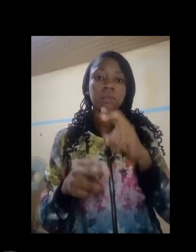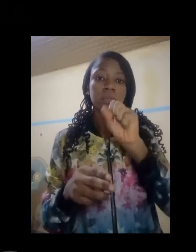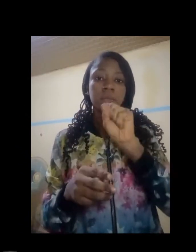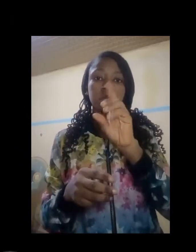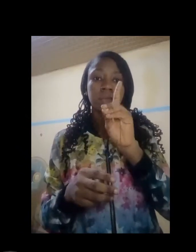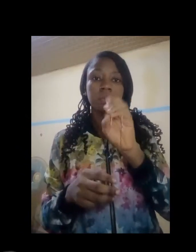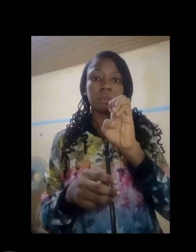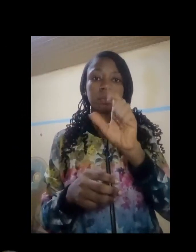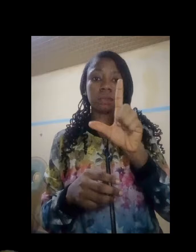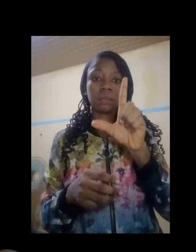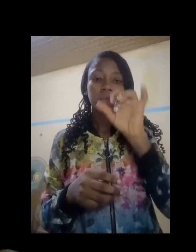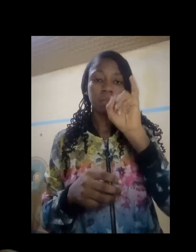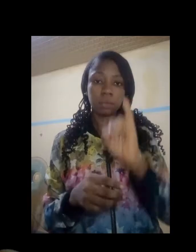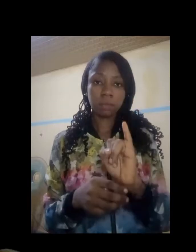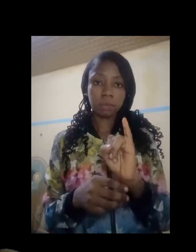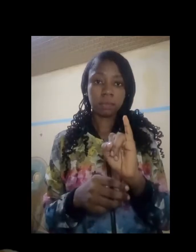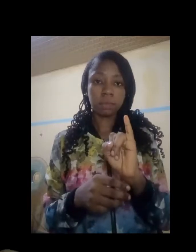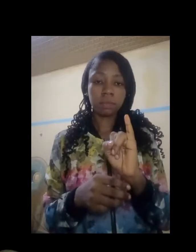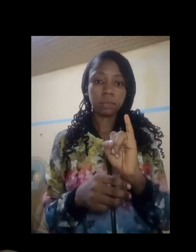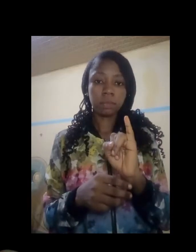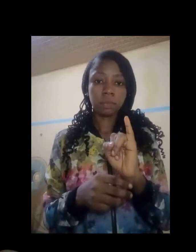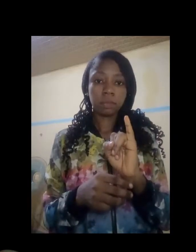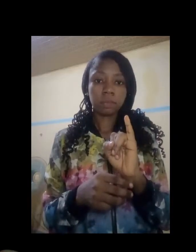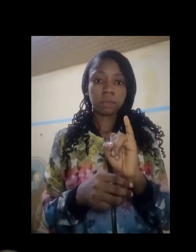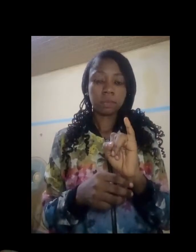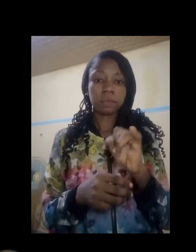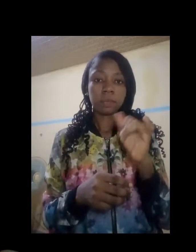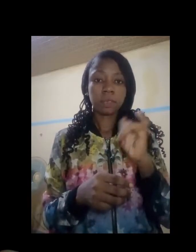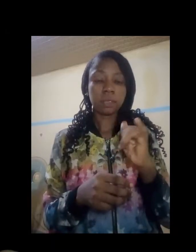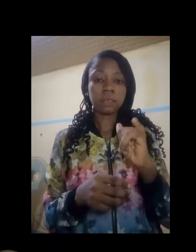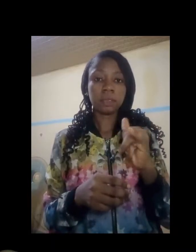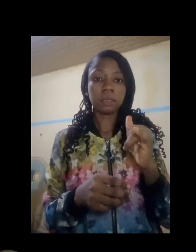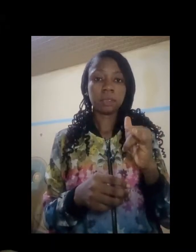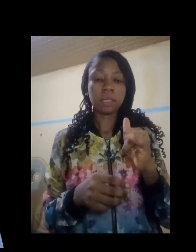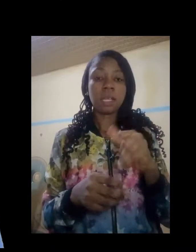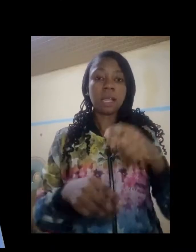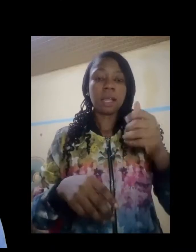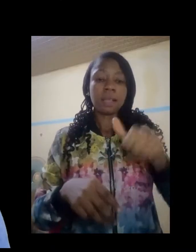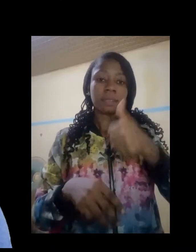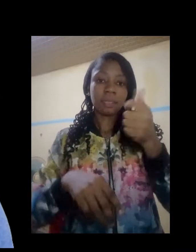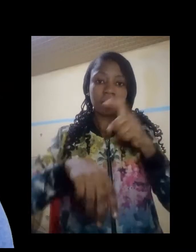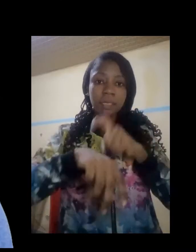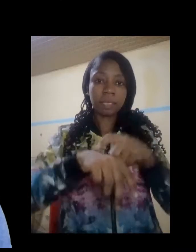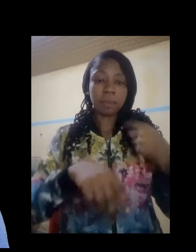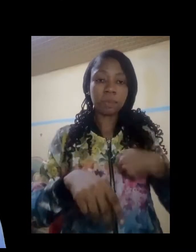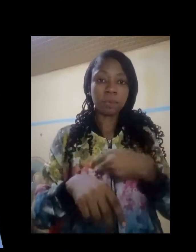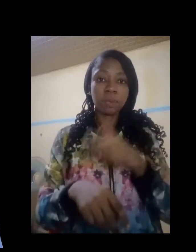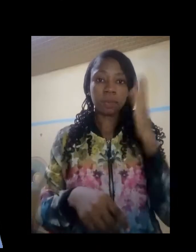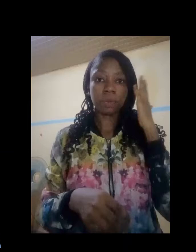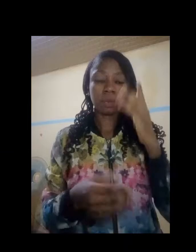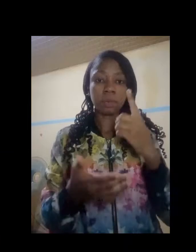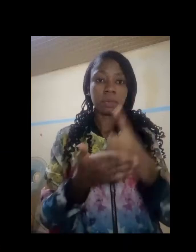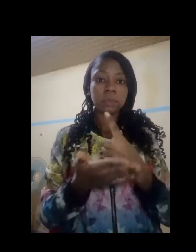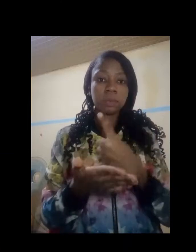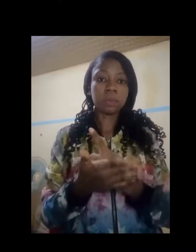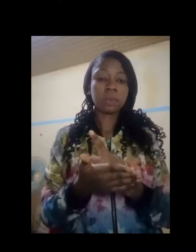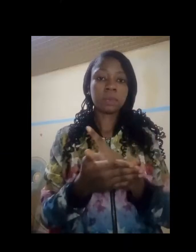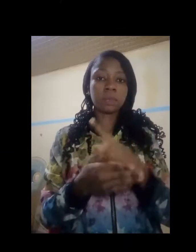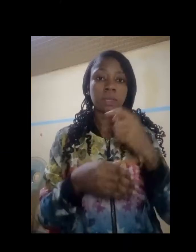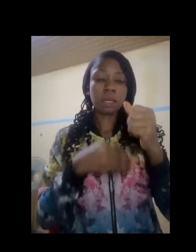Save the Deaf and Endangered Languages Initiative. Yeah, it is another time that we want